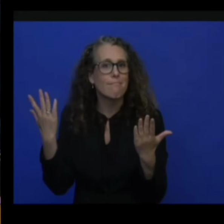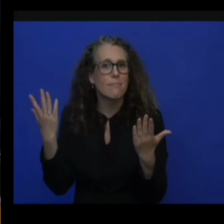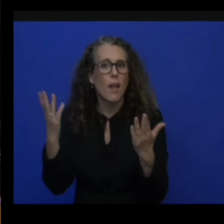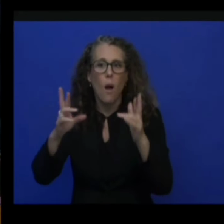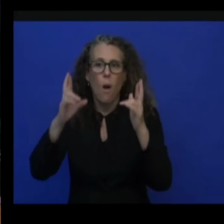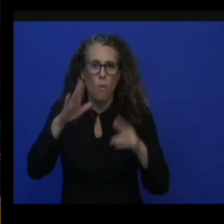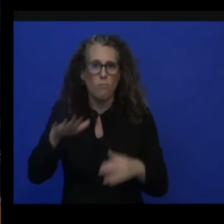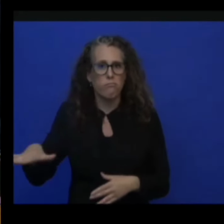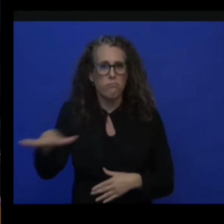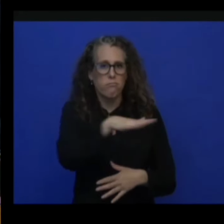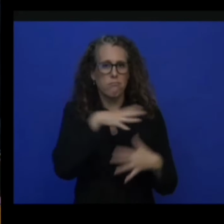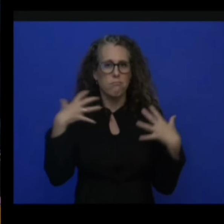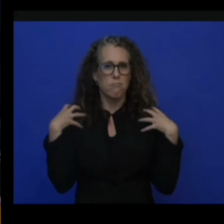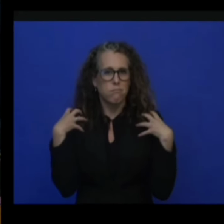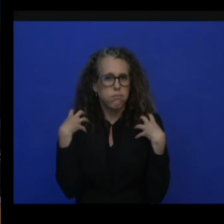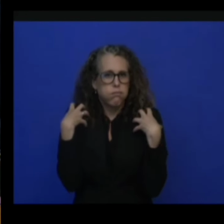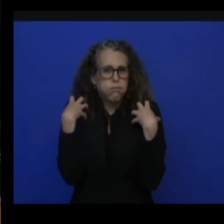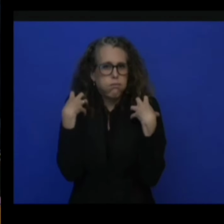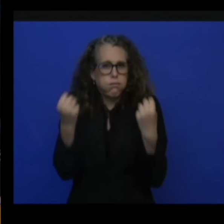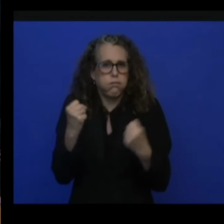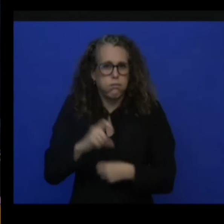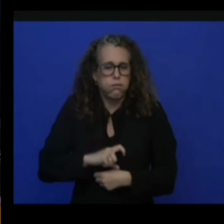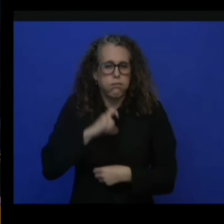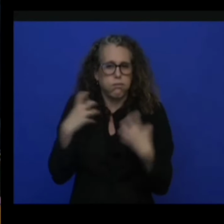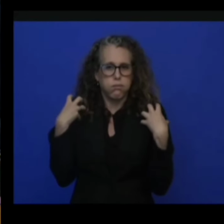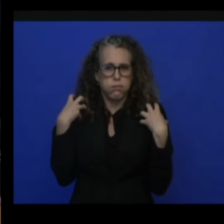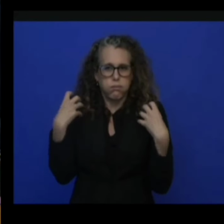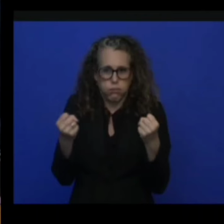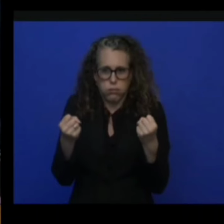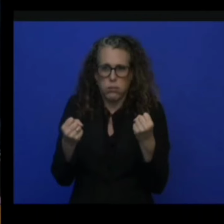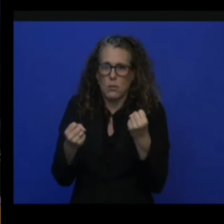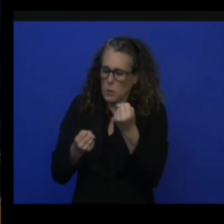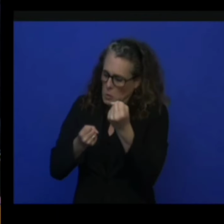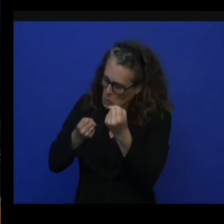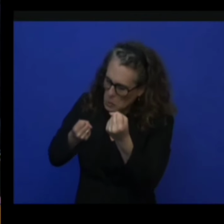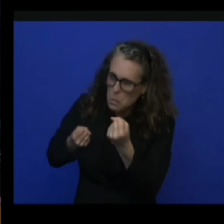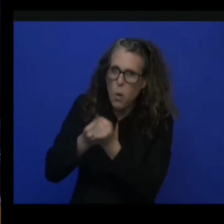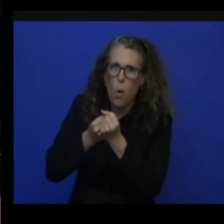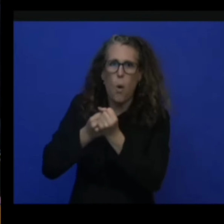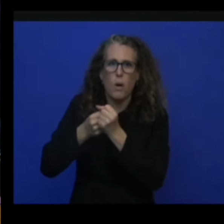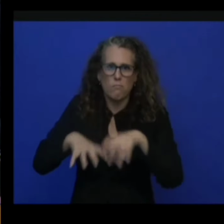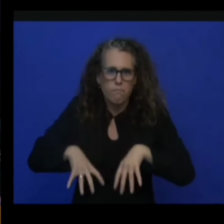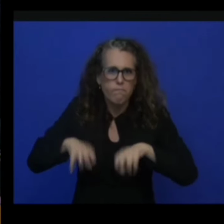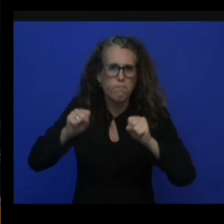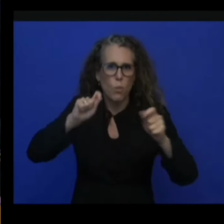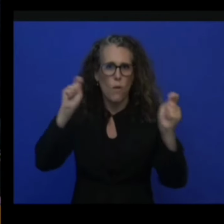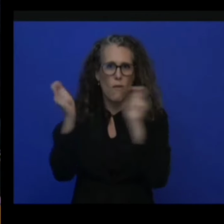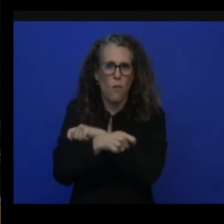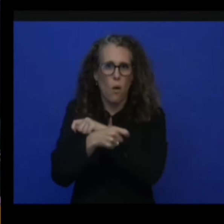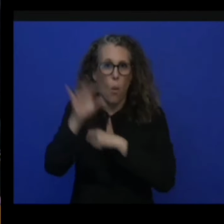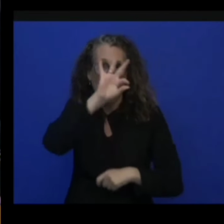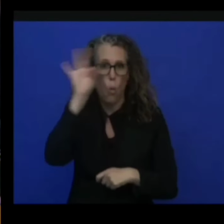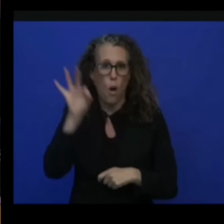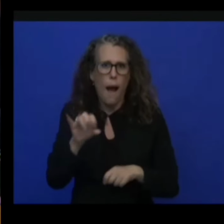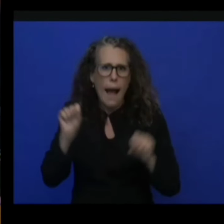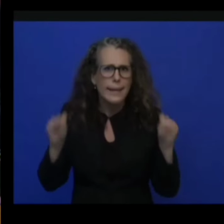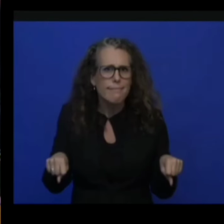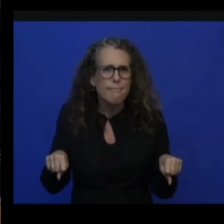make the reform, because as he said, it can be done. I thank you.